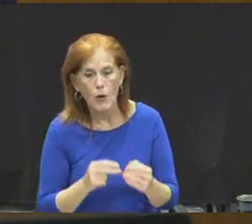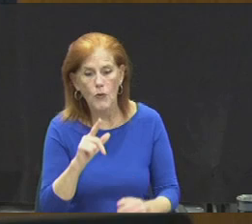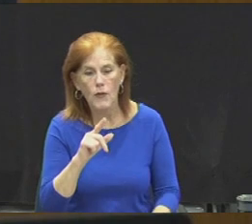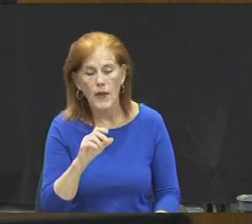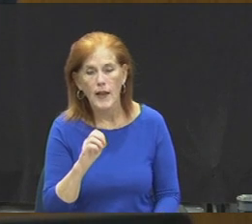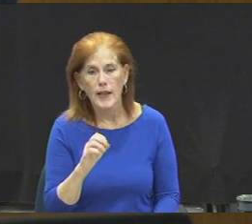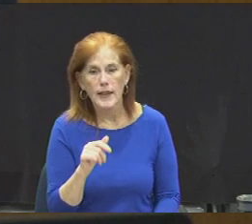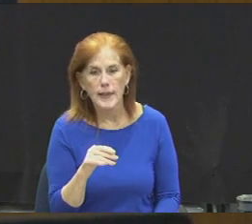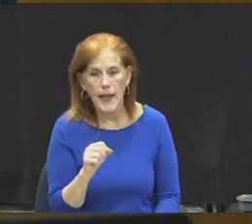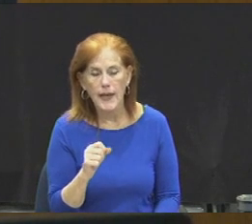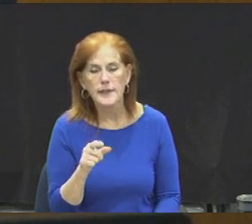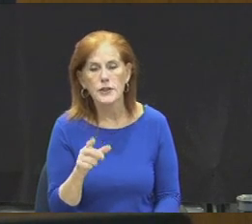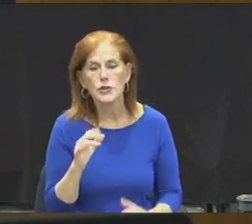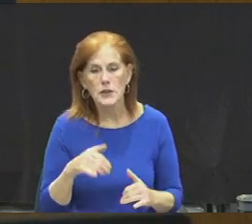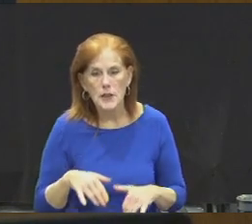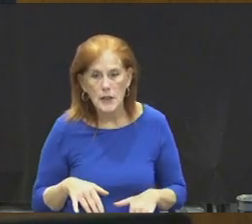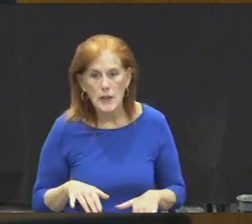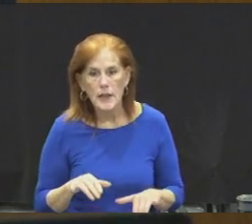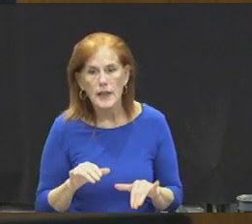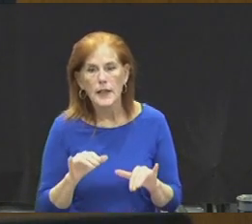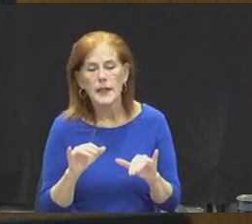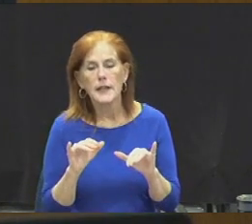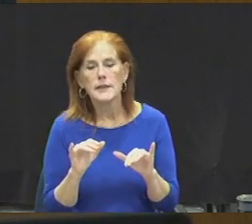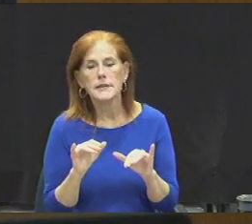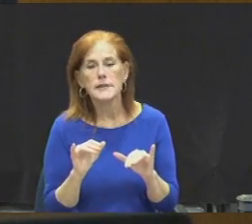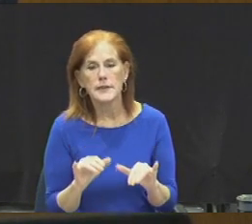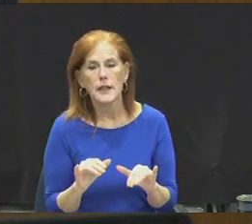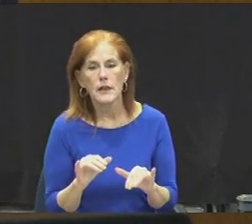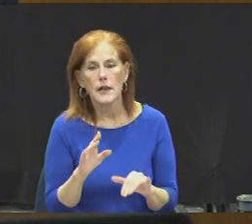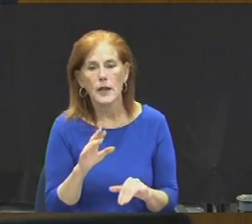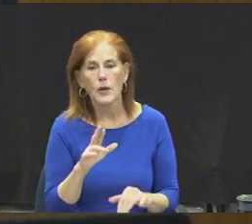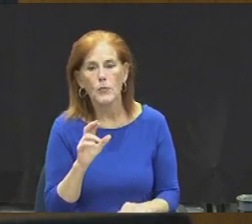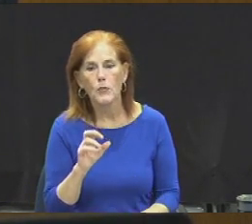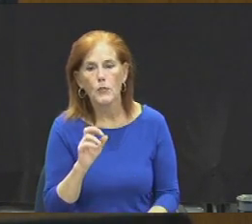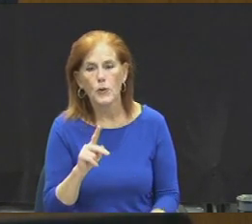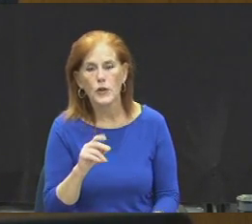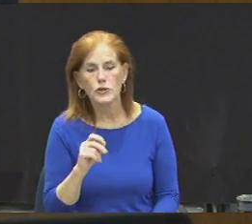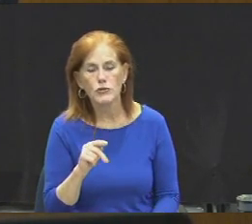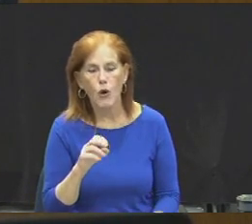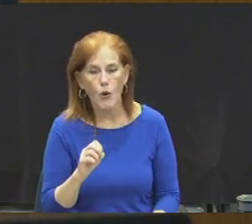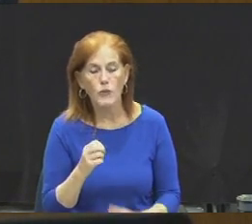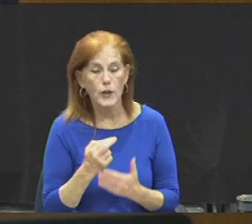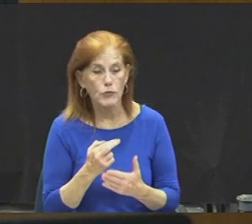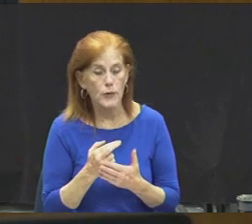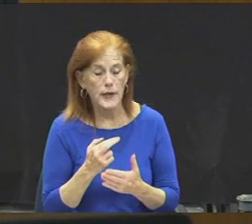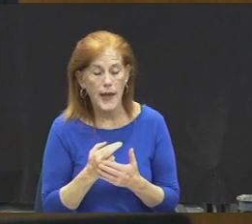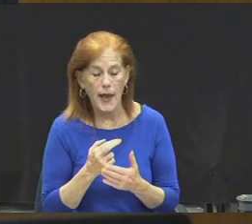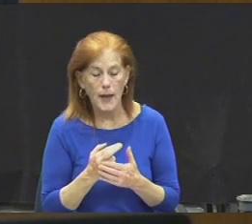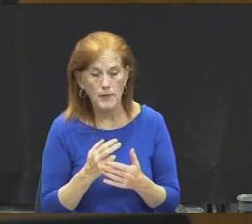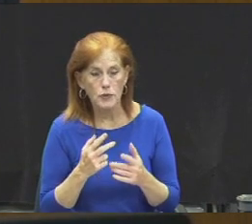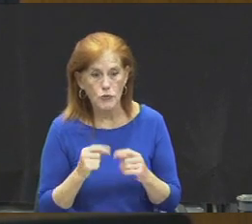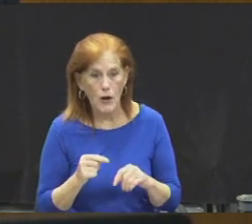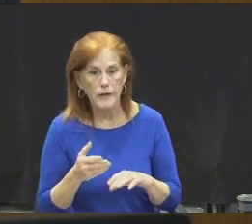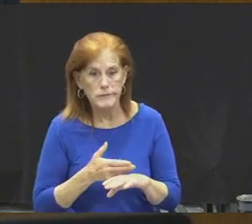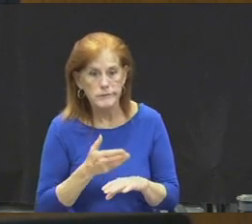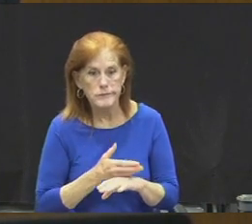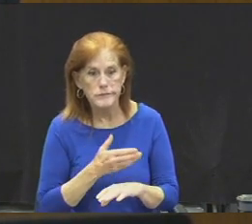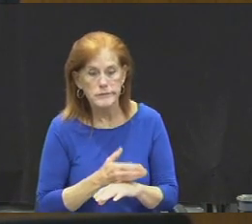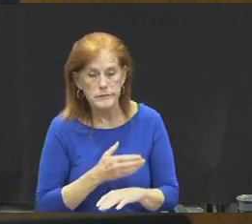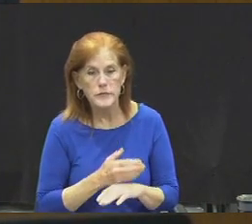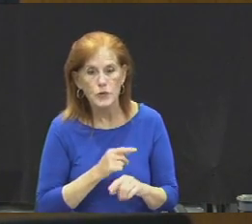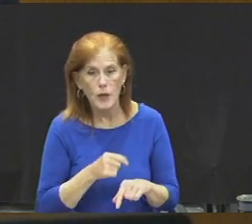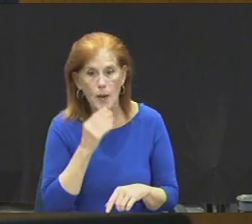my God. she is still in Brookstone working on coming home. So these aren't concerns that are